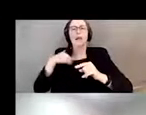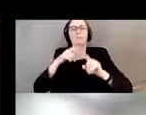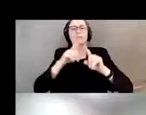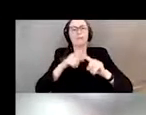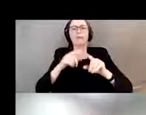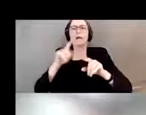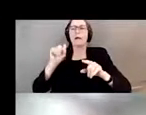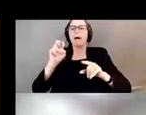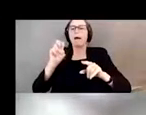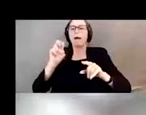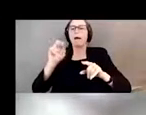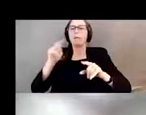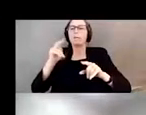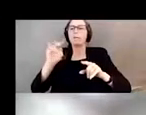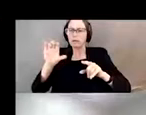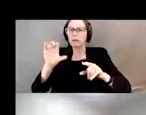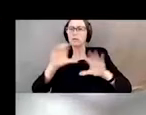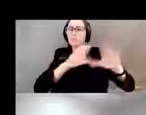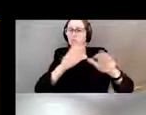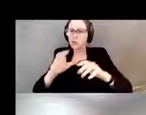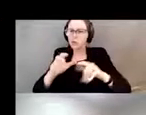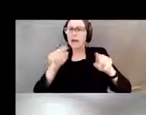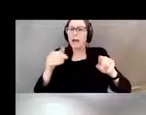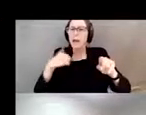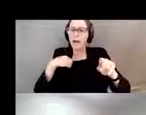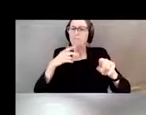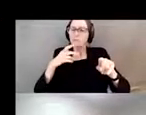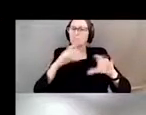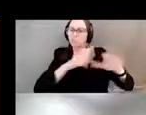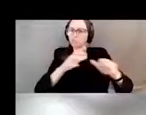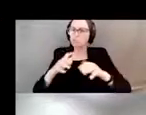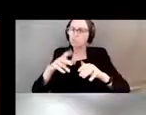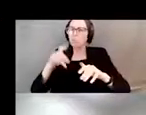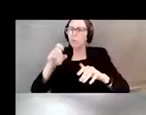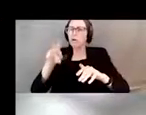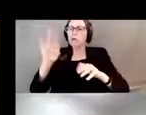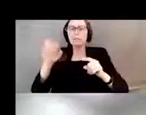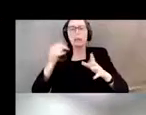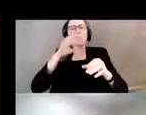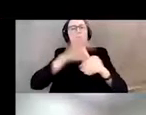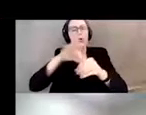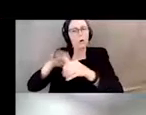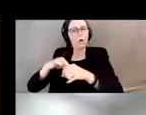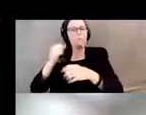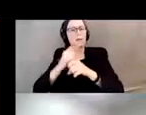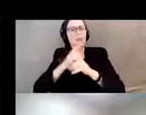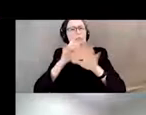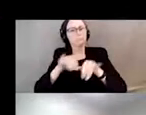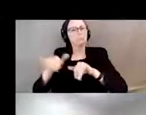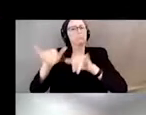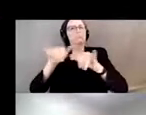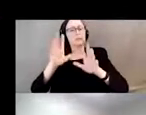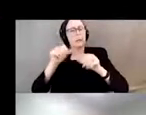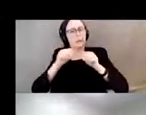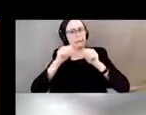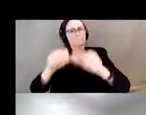groups, each have their own political parties, and they would vote, okay, direct representation to make sure this Islamic State